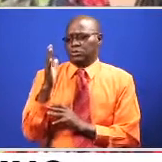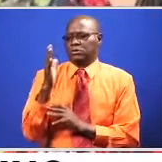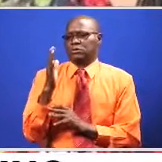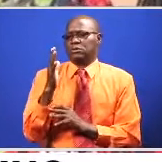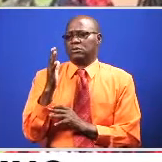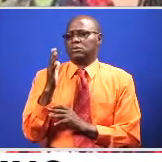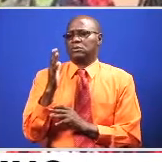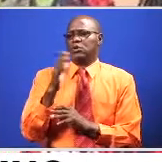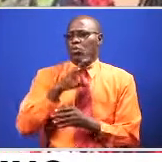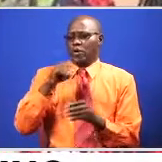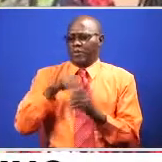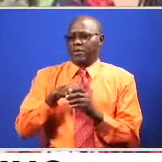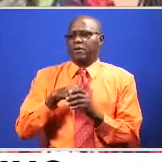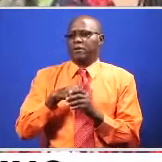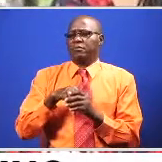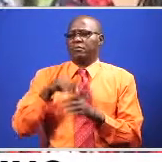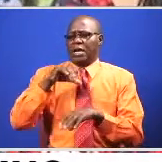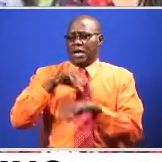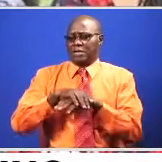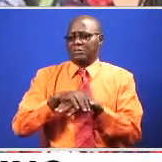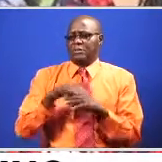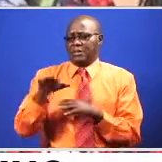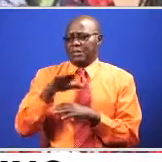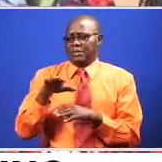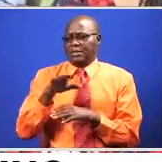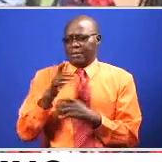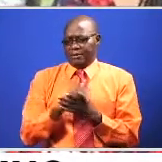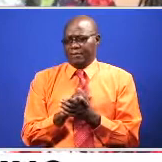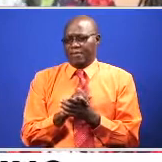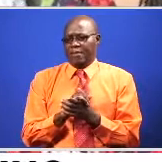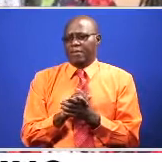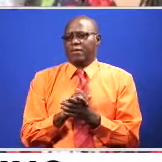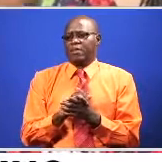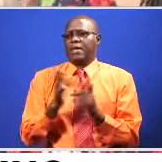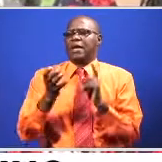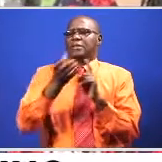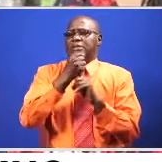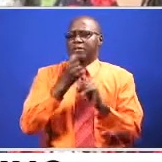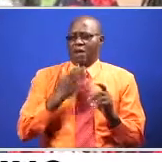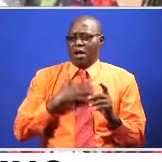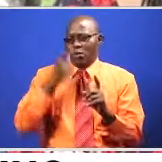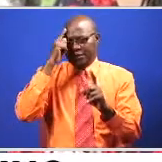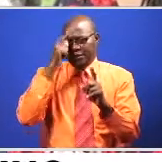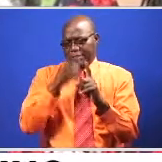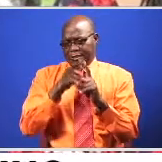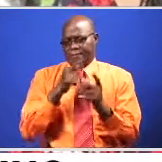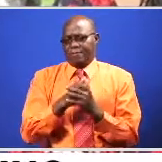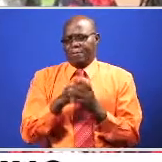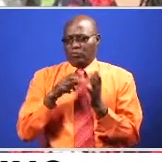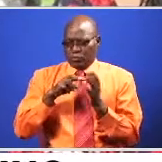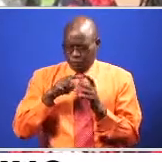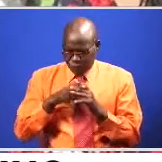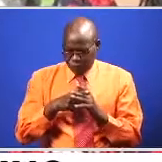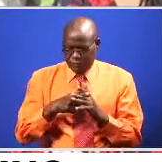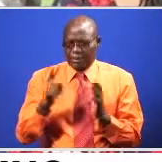area, Mwache catchment area. At least so that we can at least achieve our target. From the start of the project, that is 4 years